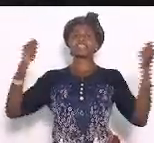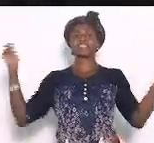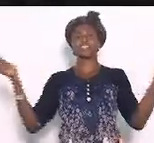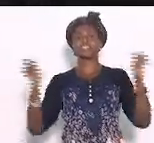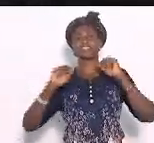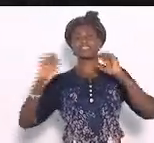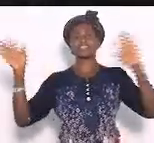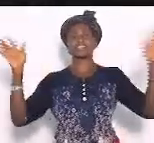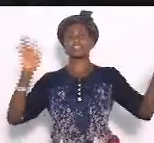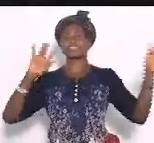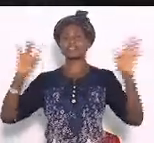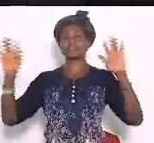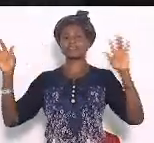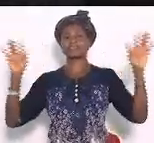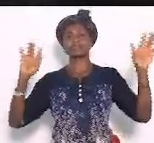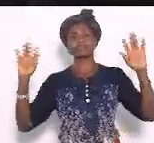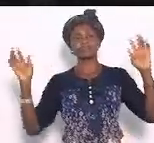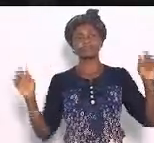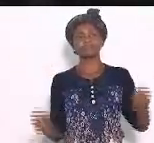halelu